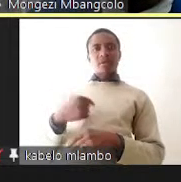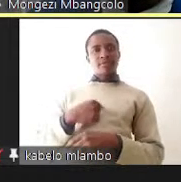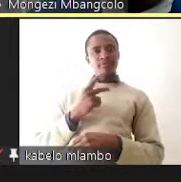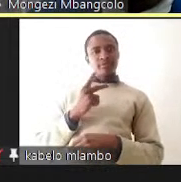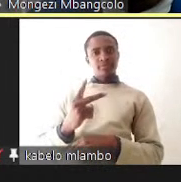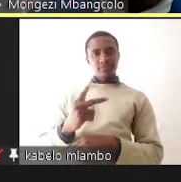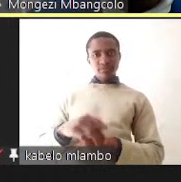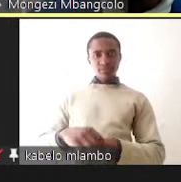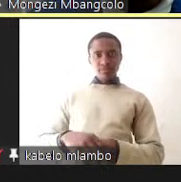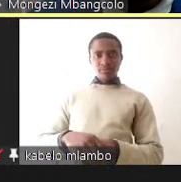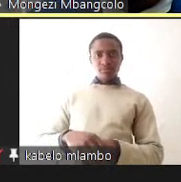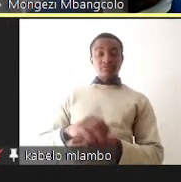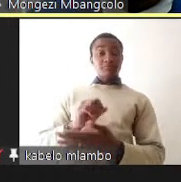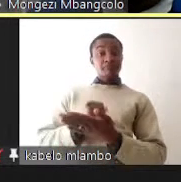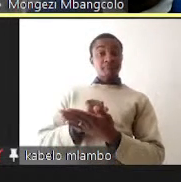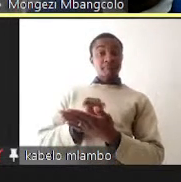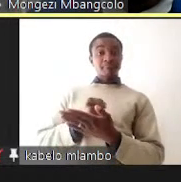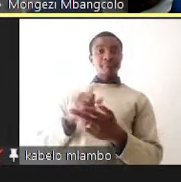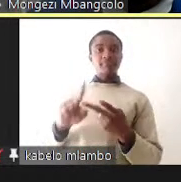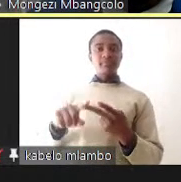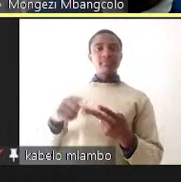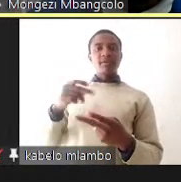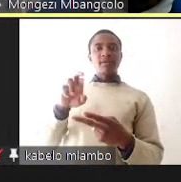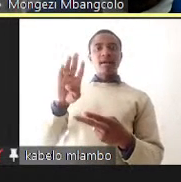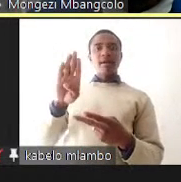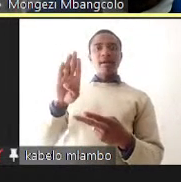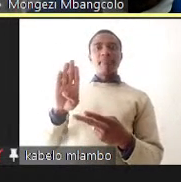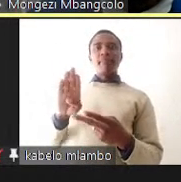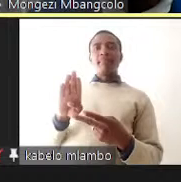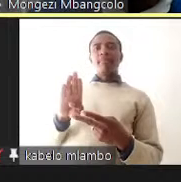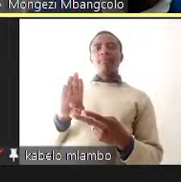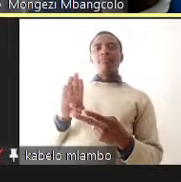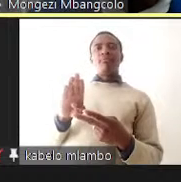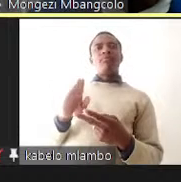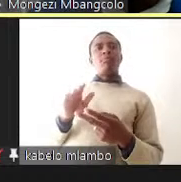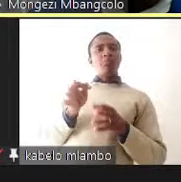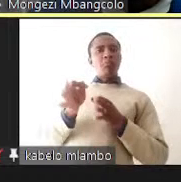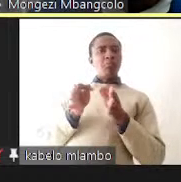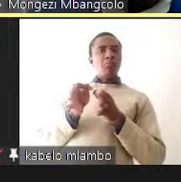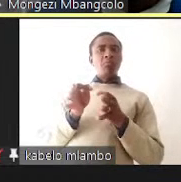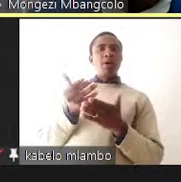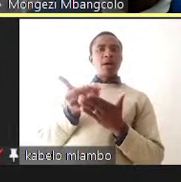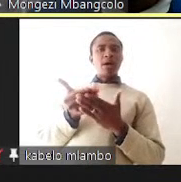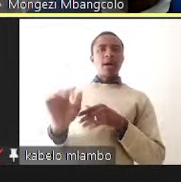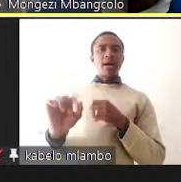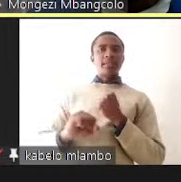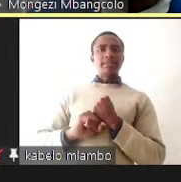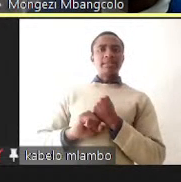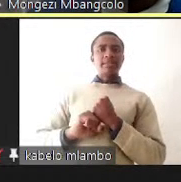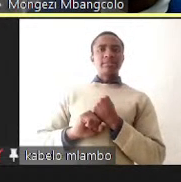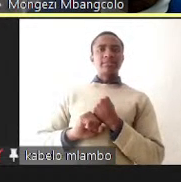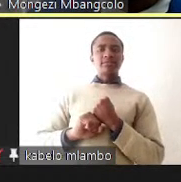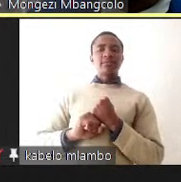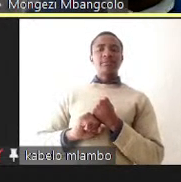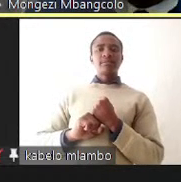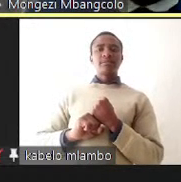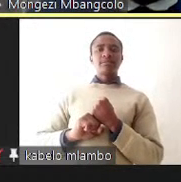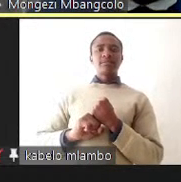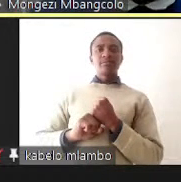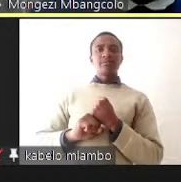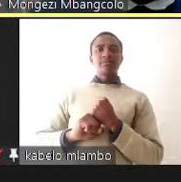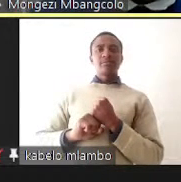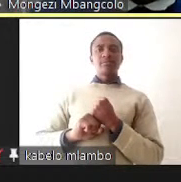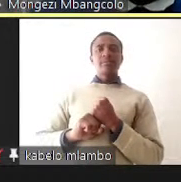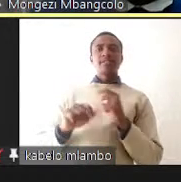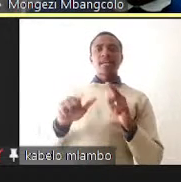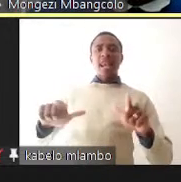the cannabis and hemp were mentioned to say that they can assist in terms of the net value of